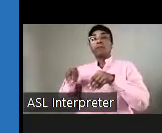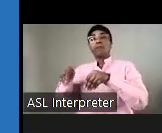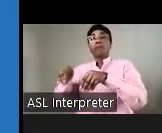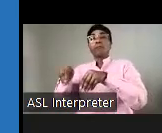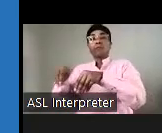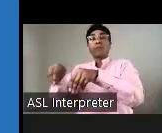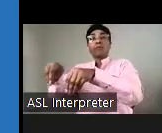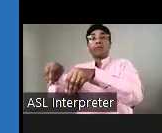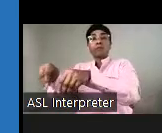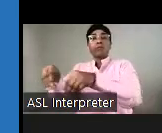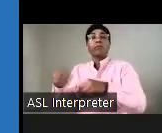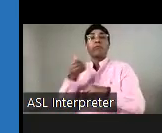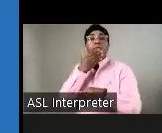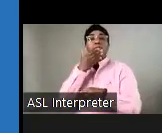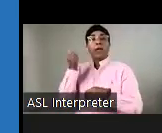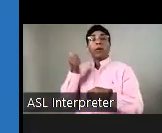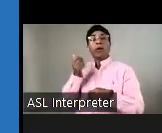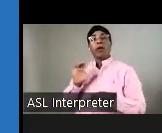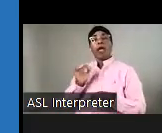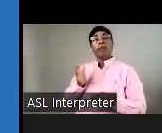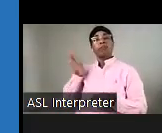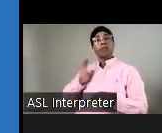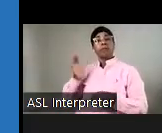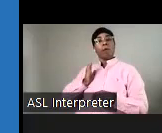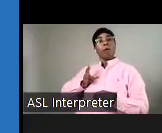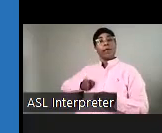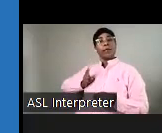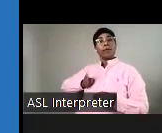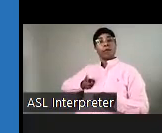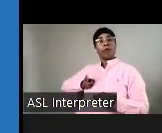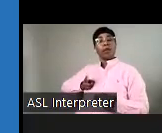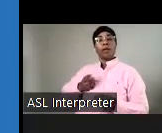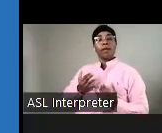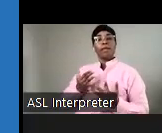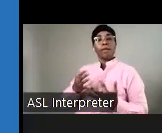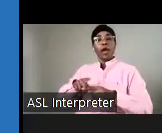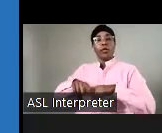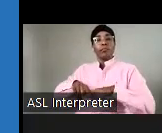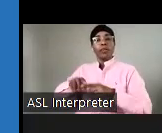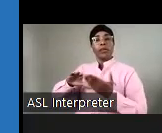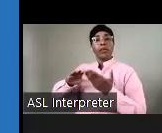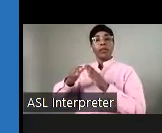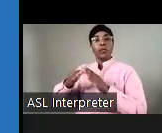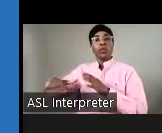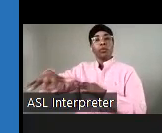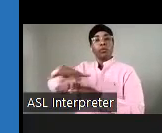reminiscent of a native plant community fire dependent system. And my